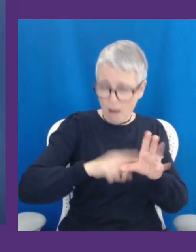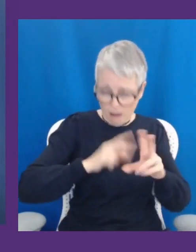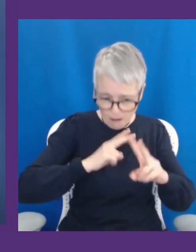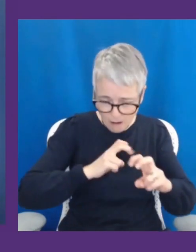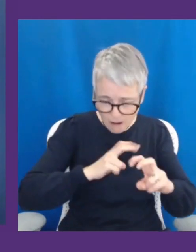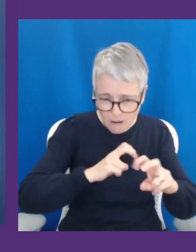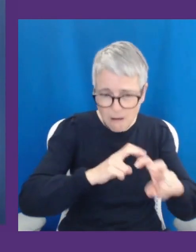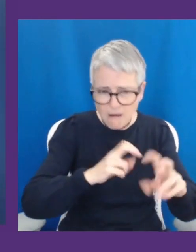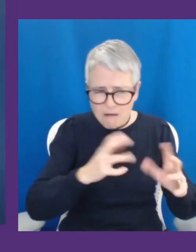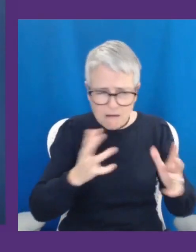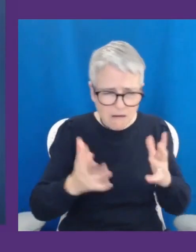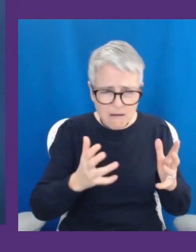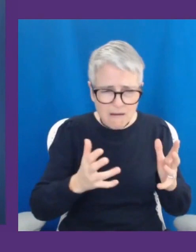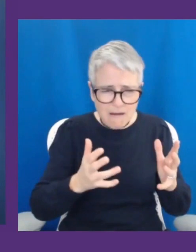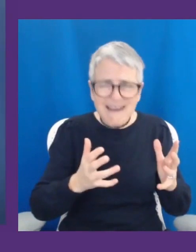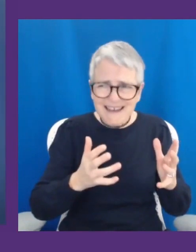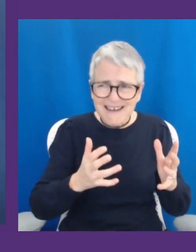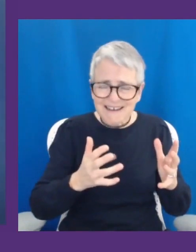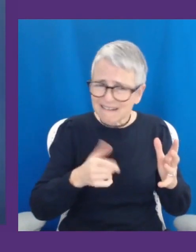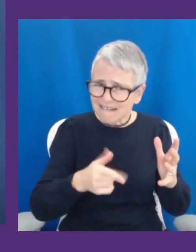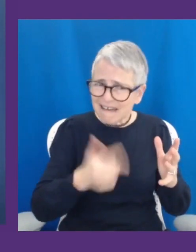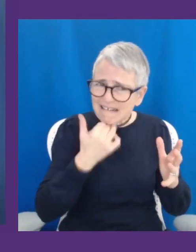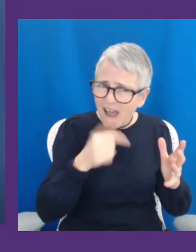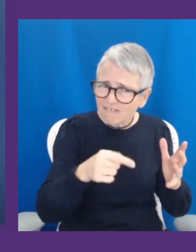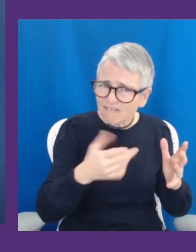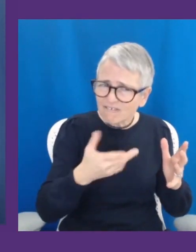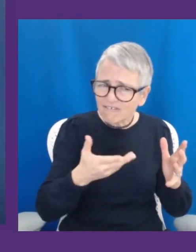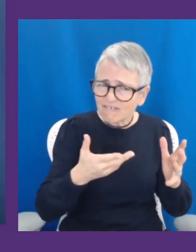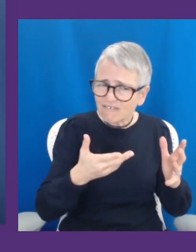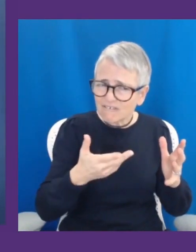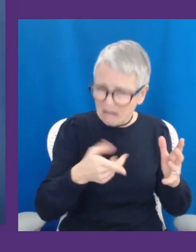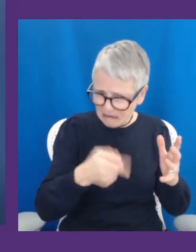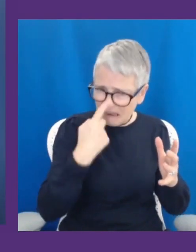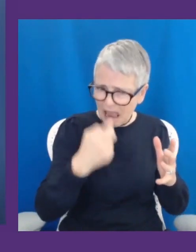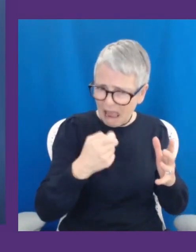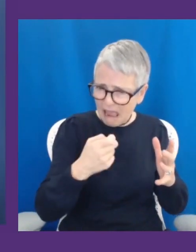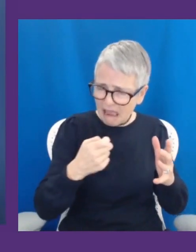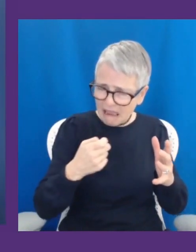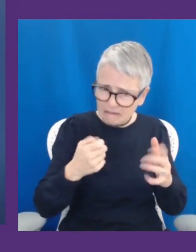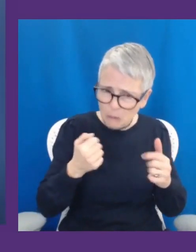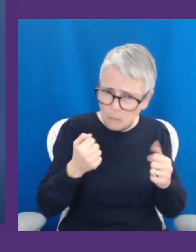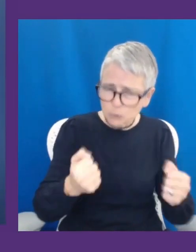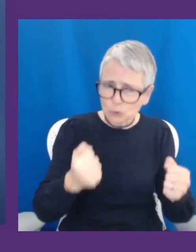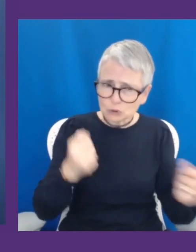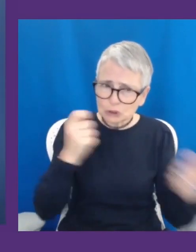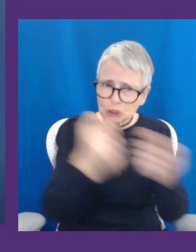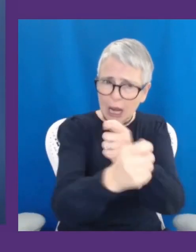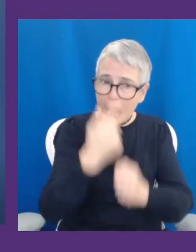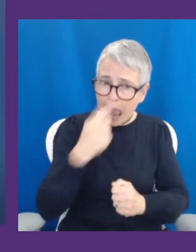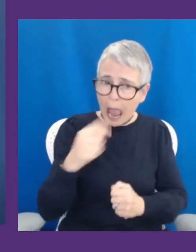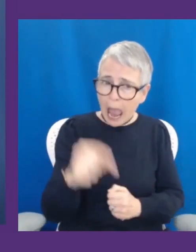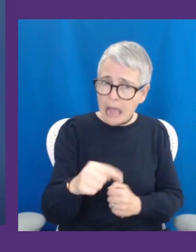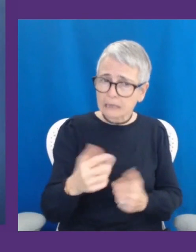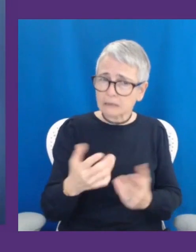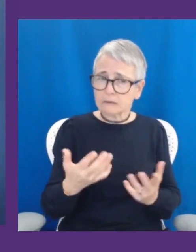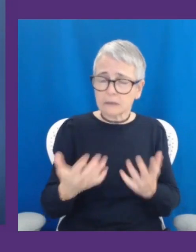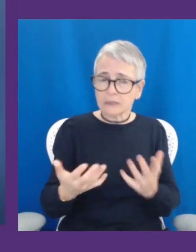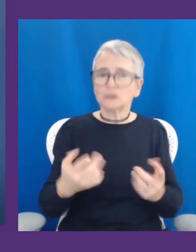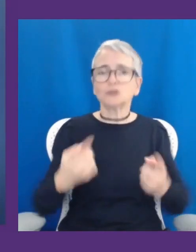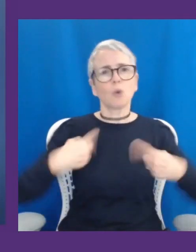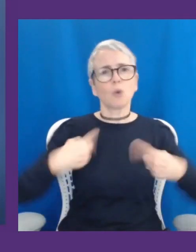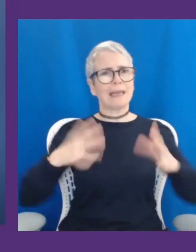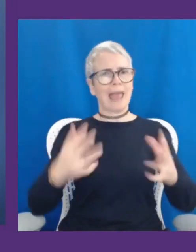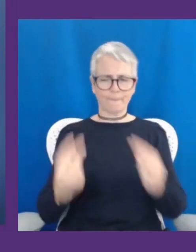of what, yeah, but is that good enough? Is that really going to drive the system change? So we're at that point of saying what's really